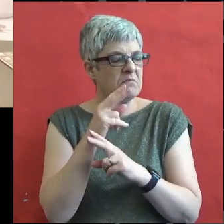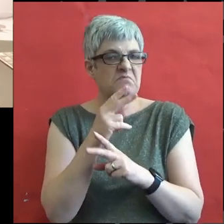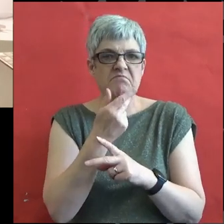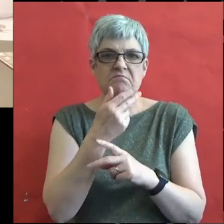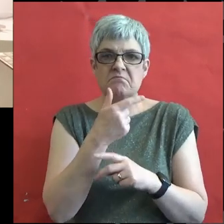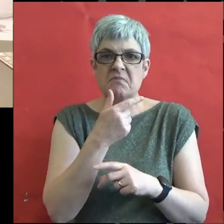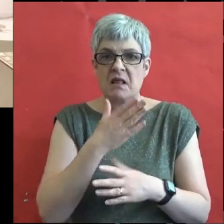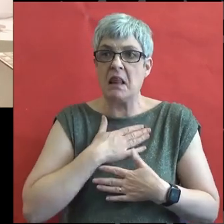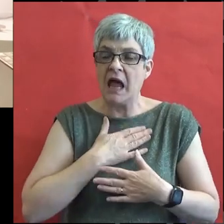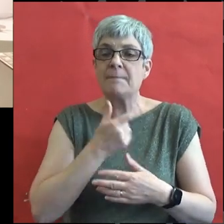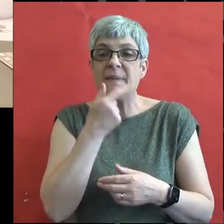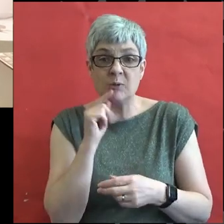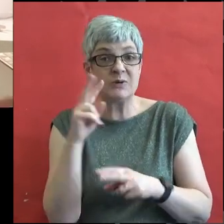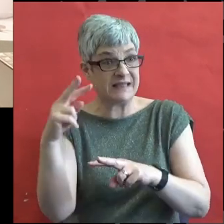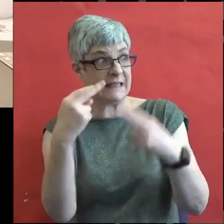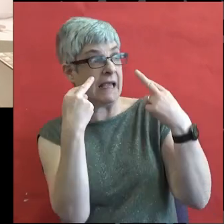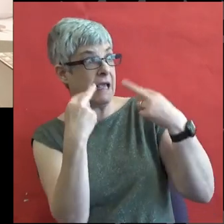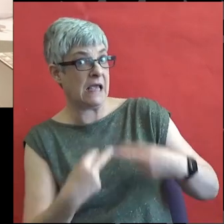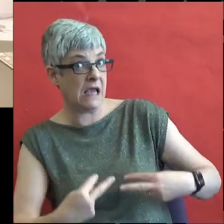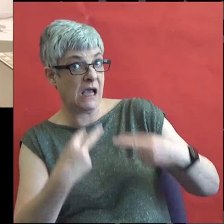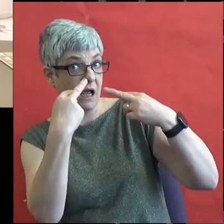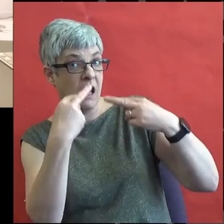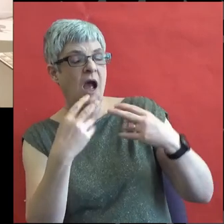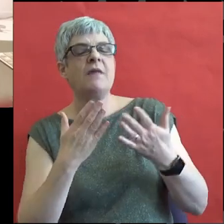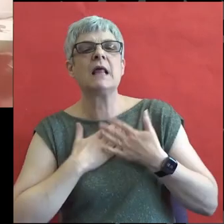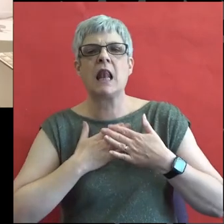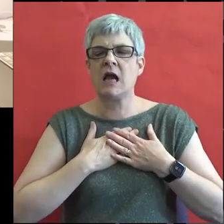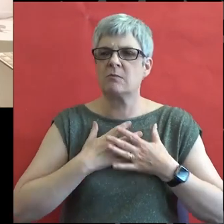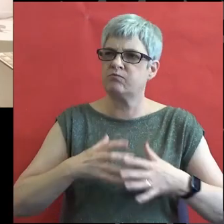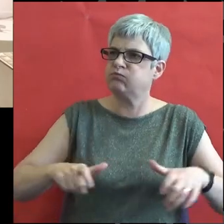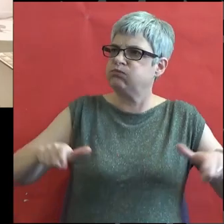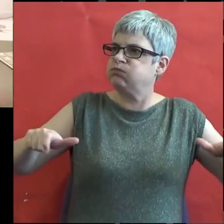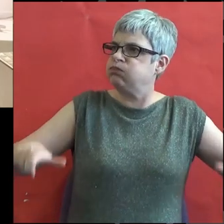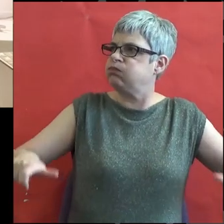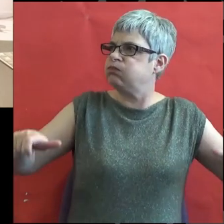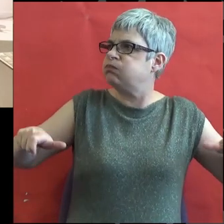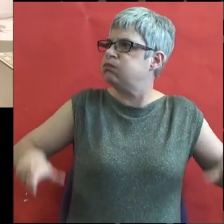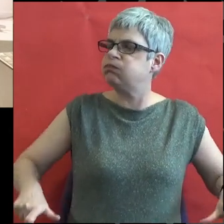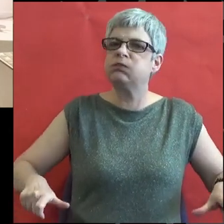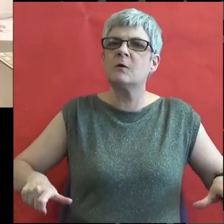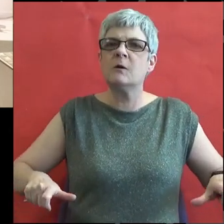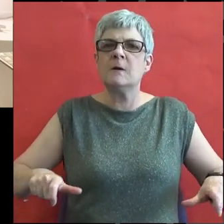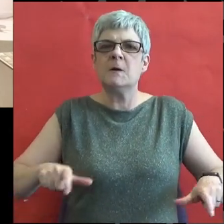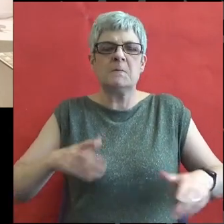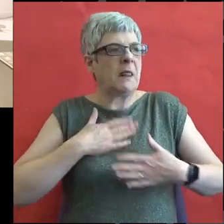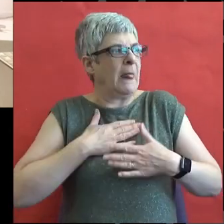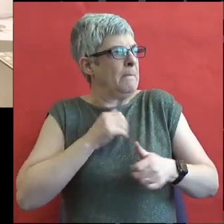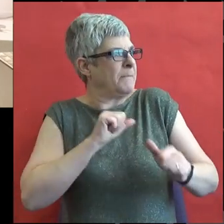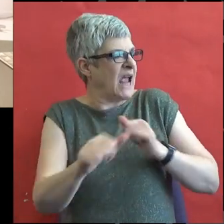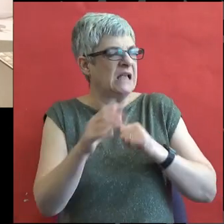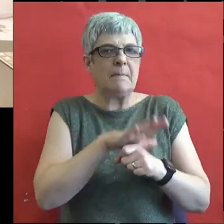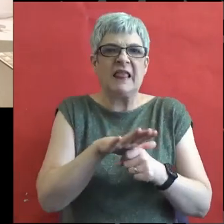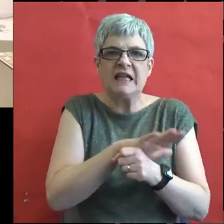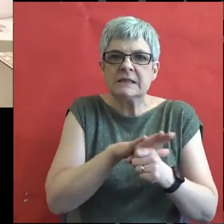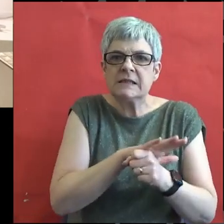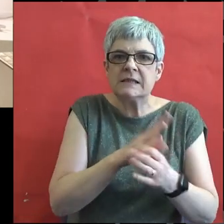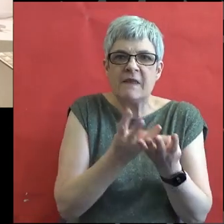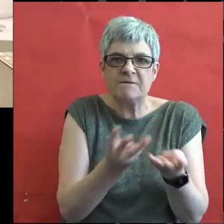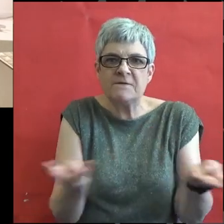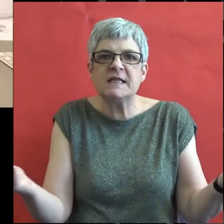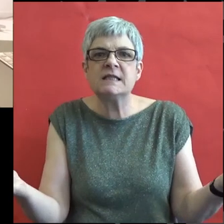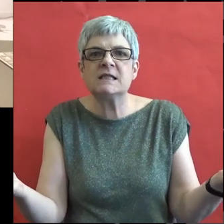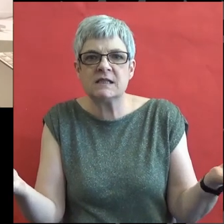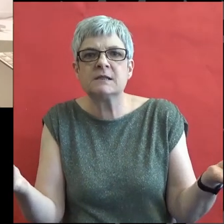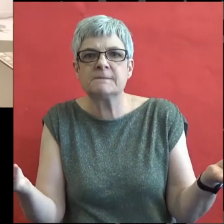words. They love big fancy seats at the synagogue, and they like the best places at the feast table.